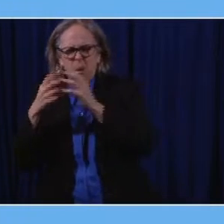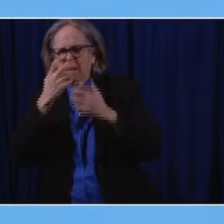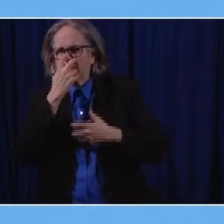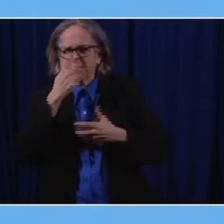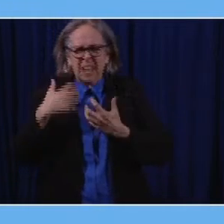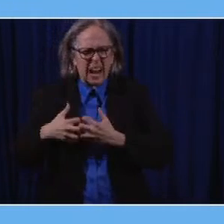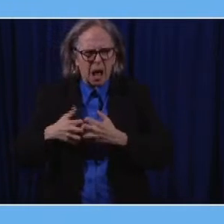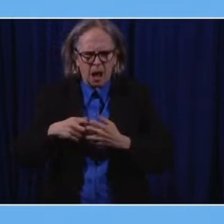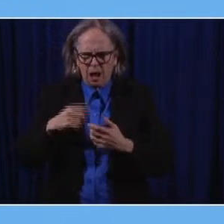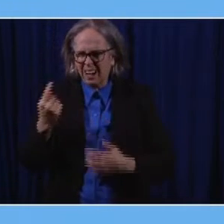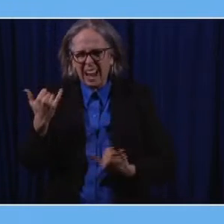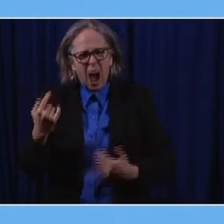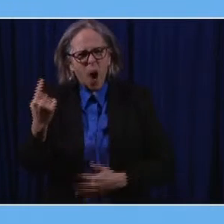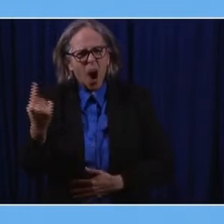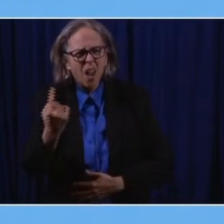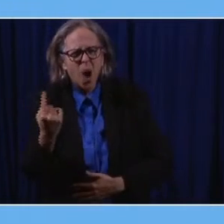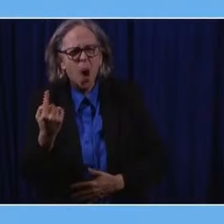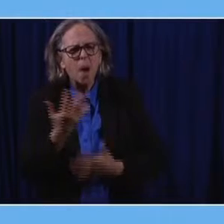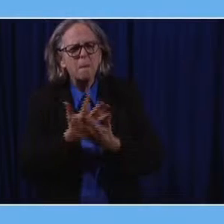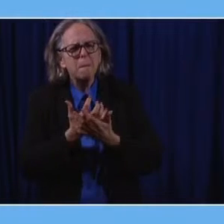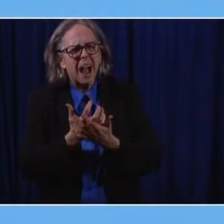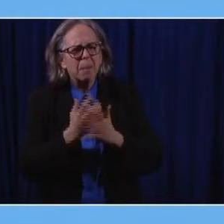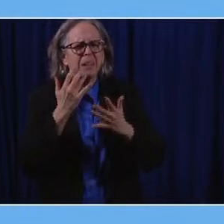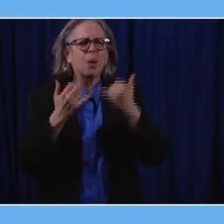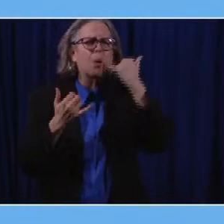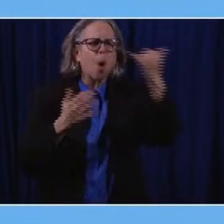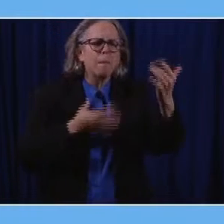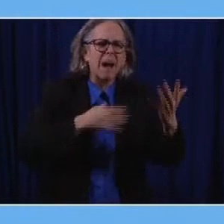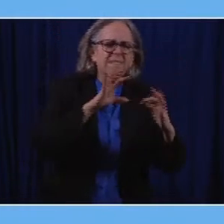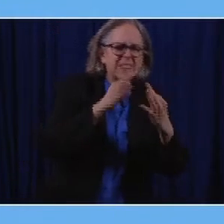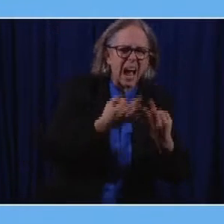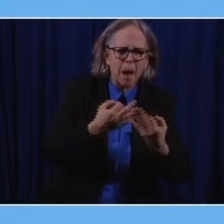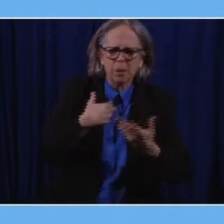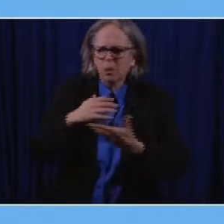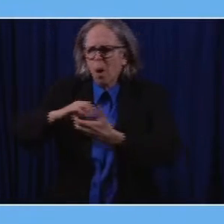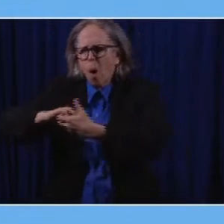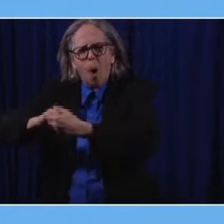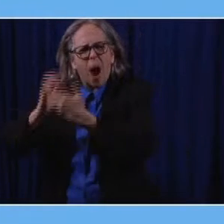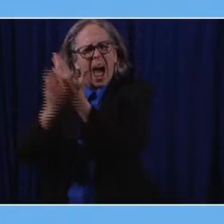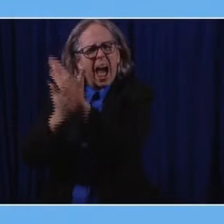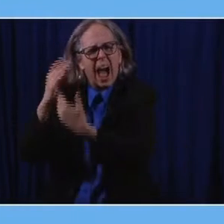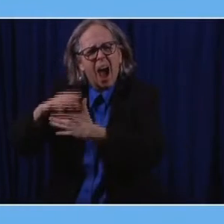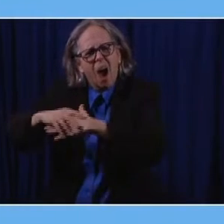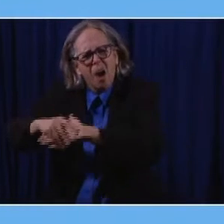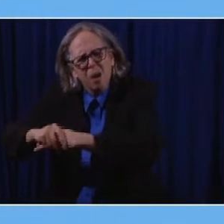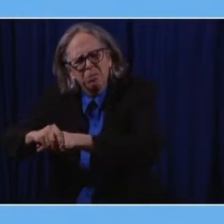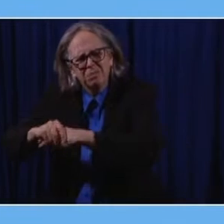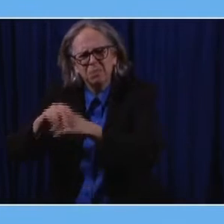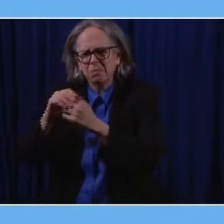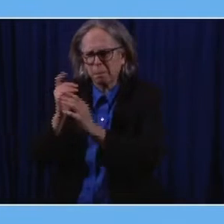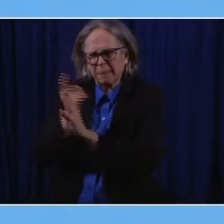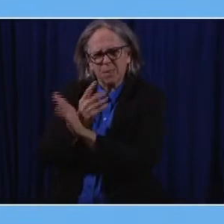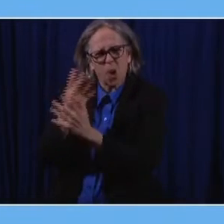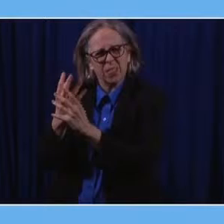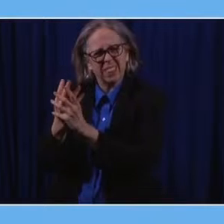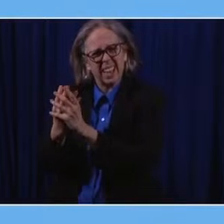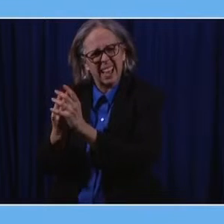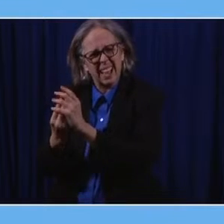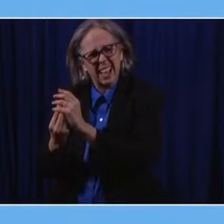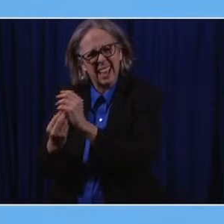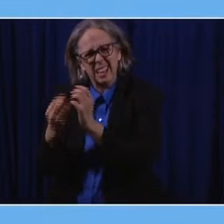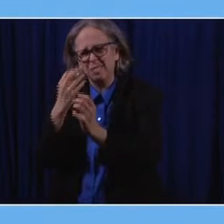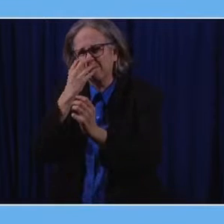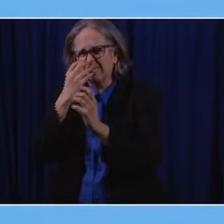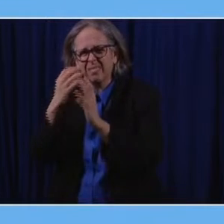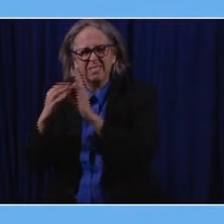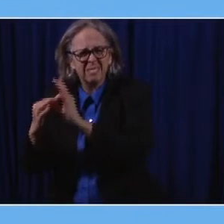We hold their hands and while they're speaking into their cell phones moments before they're going to go on the ventilator. And some patients